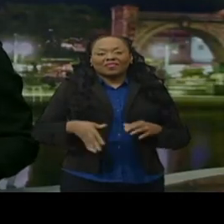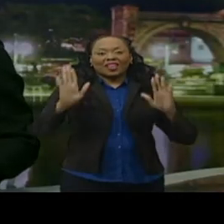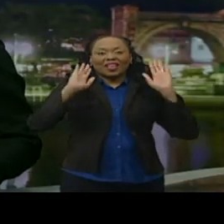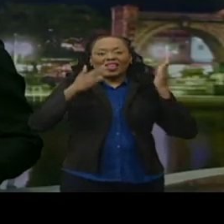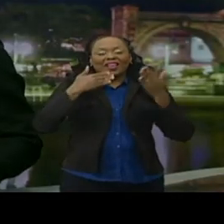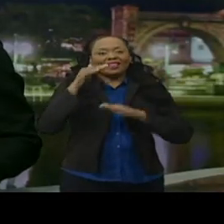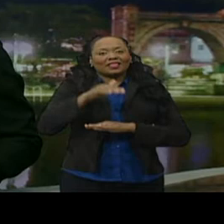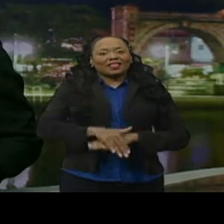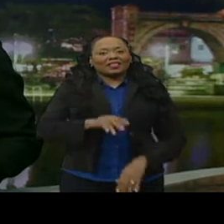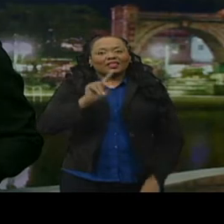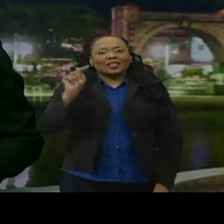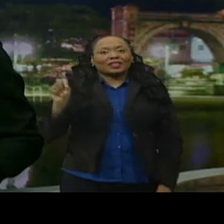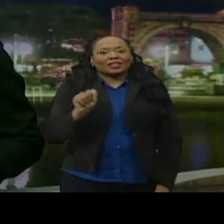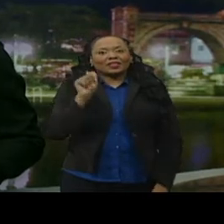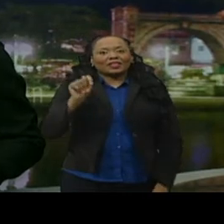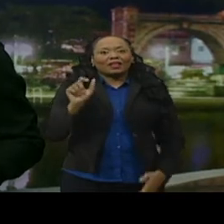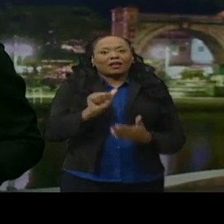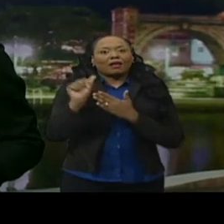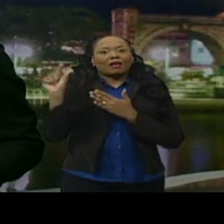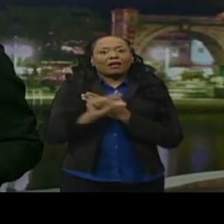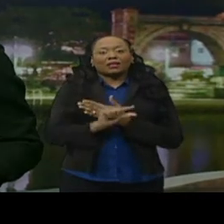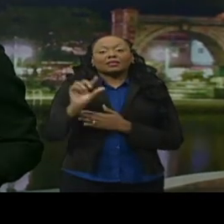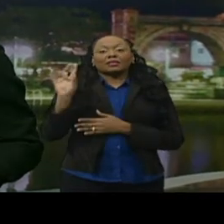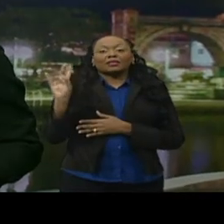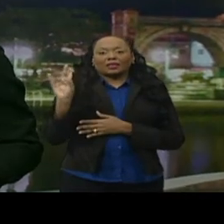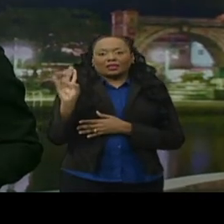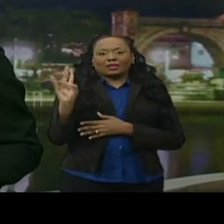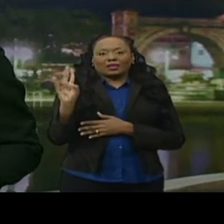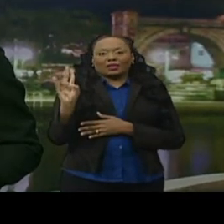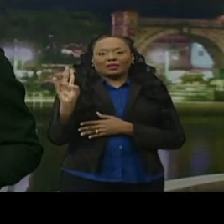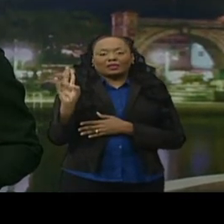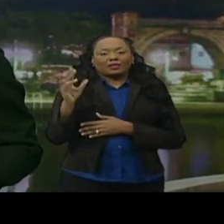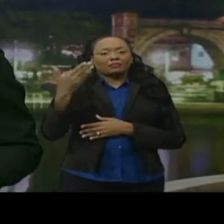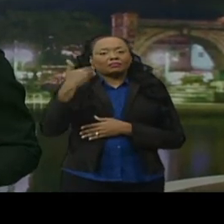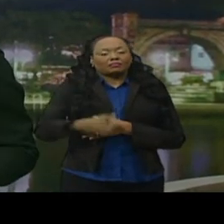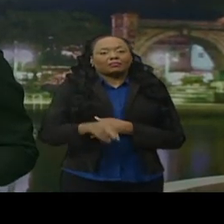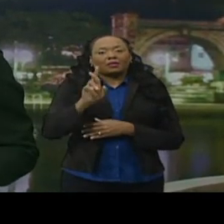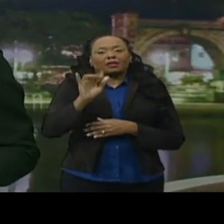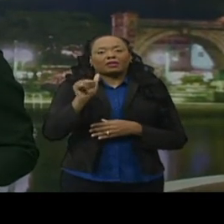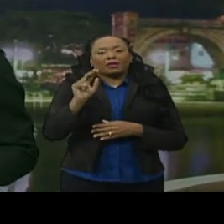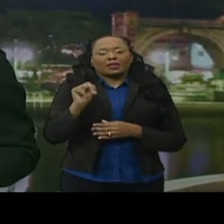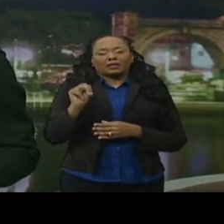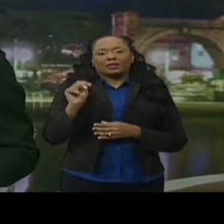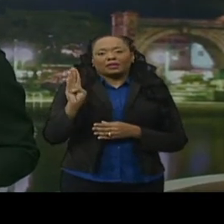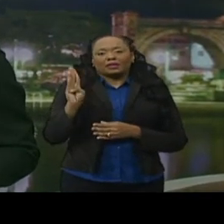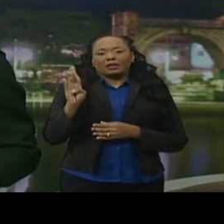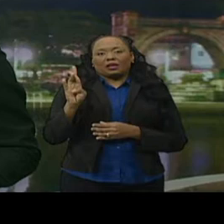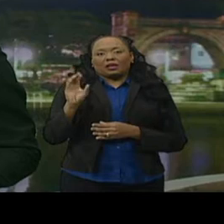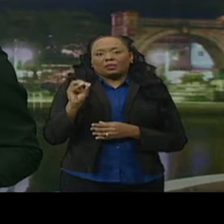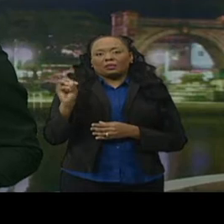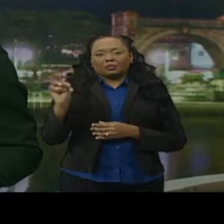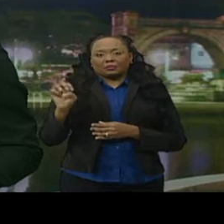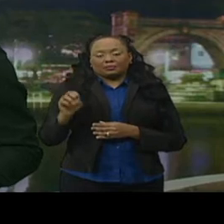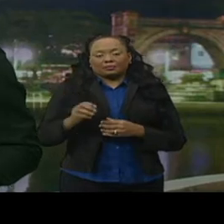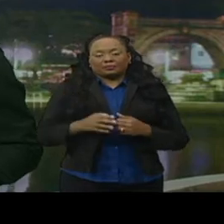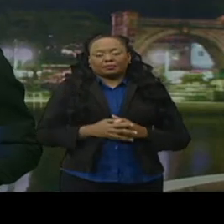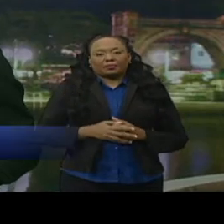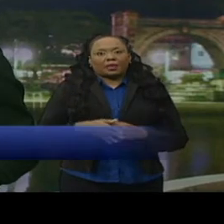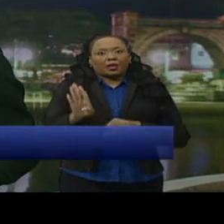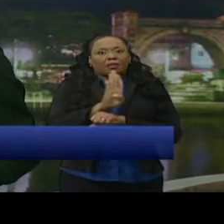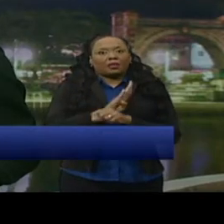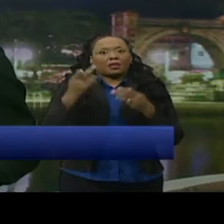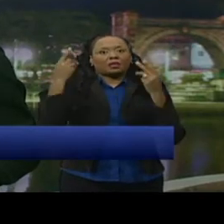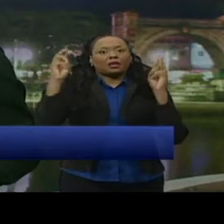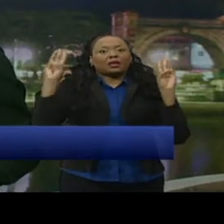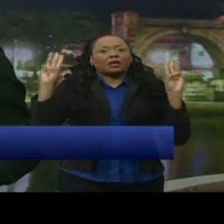A very good evening to you with the Tuesday, August 7th edition of the CBC Evening News. I'm Ryan Broom and our top story. Prime